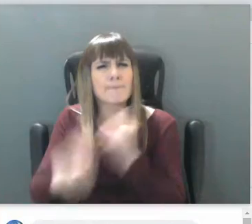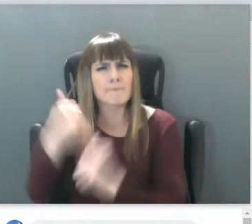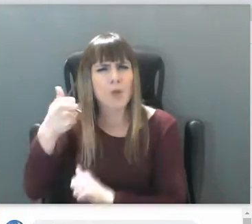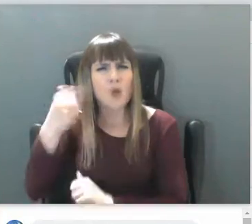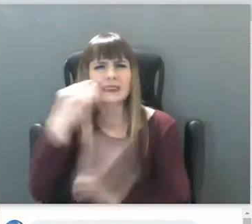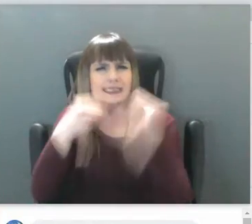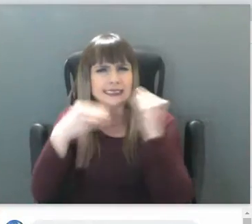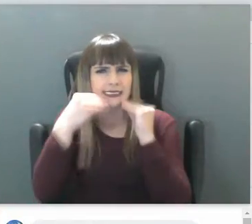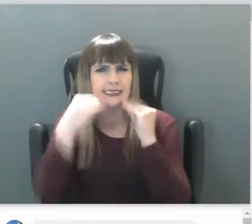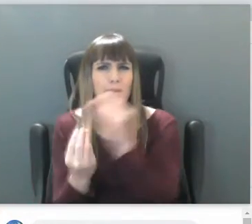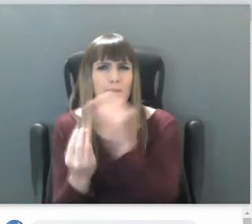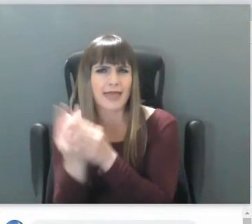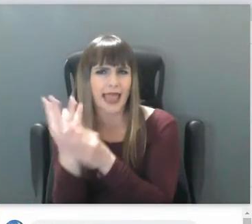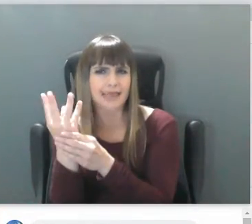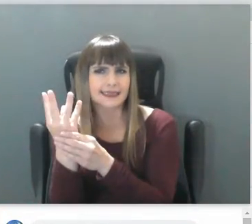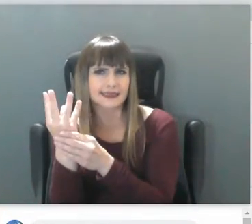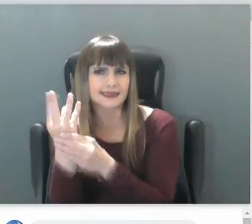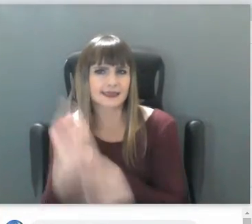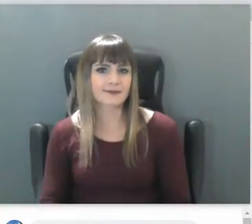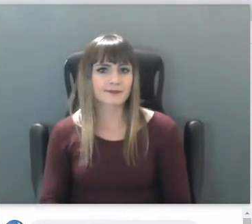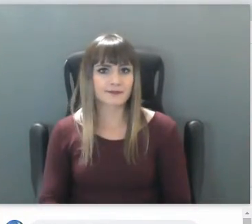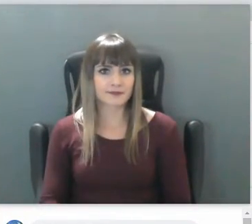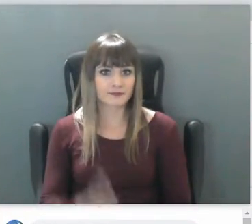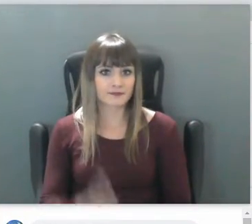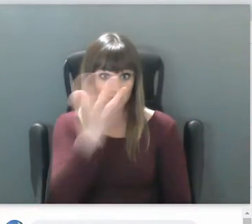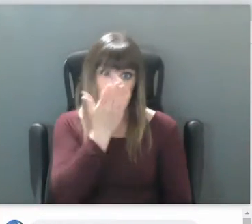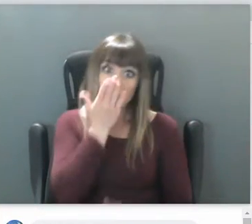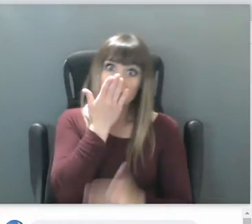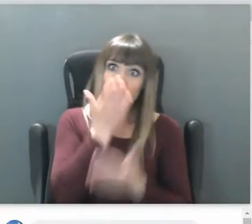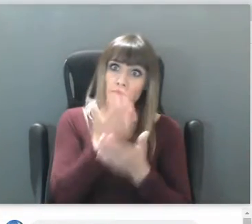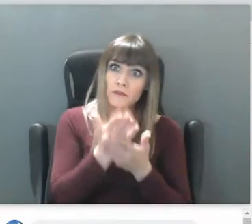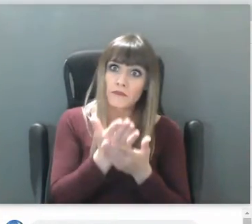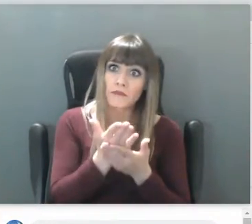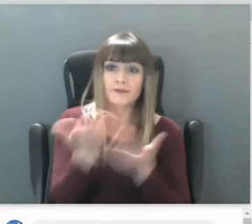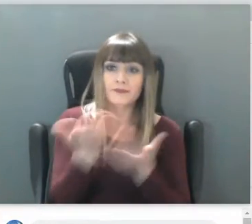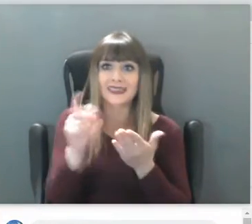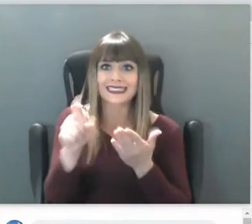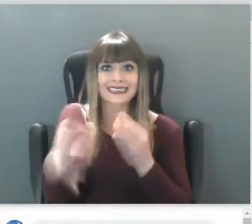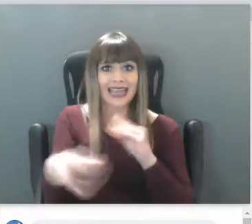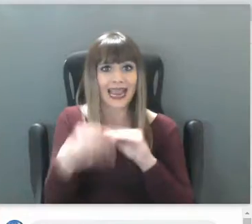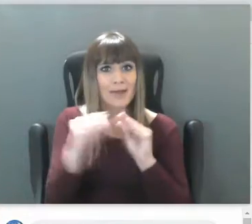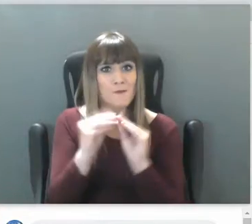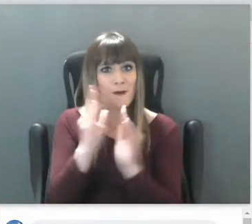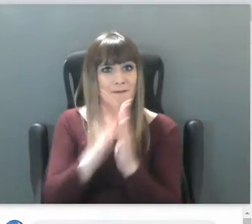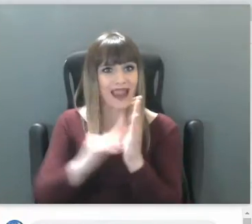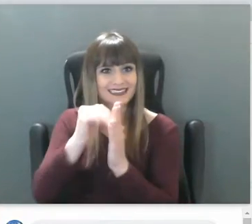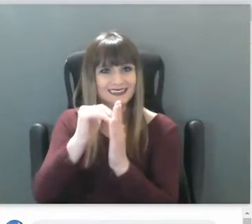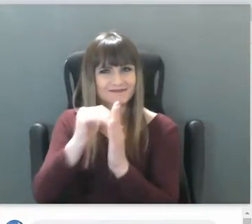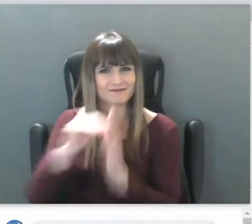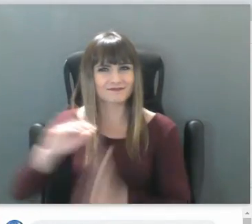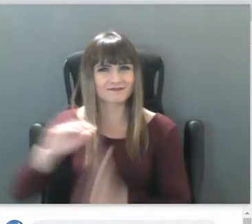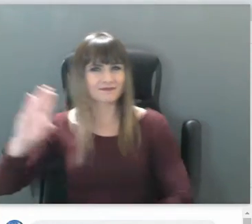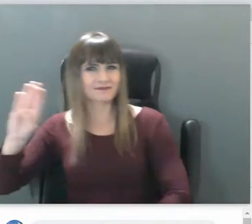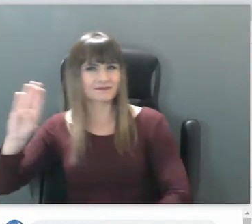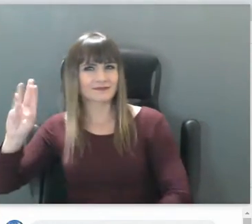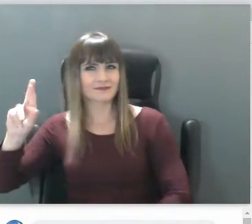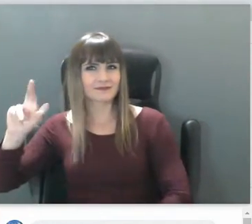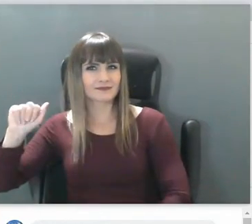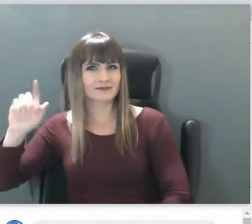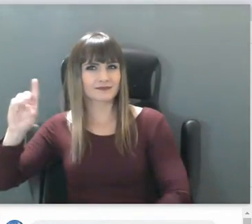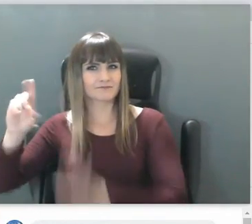looks pretty good too. You coming? I might need to add some more paint. I hope you guys enjoy these lives and you're learning a lot about